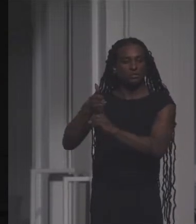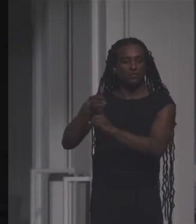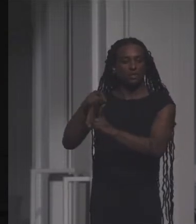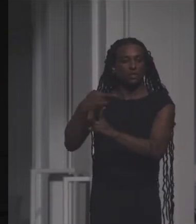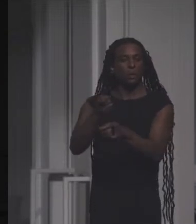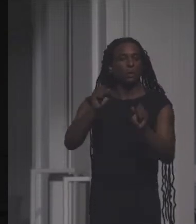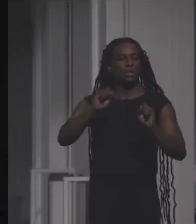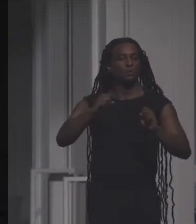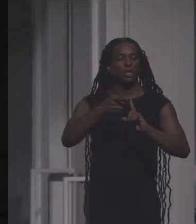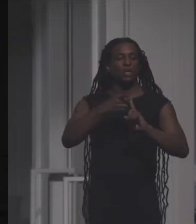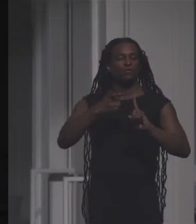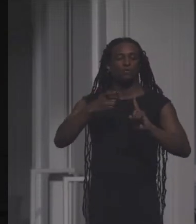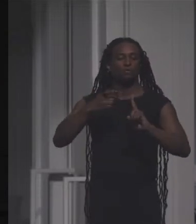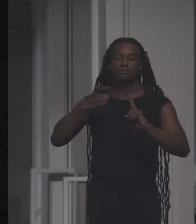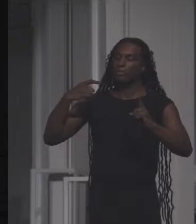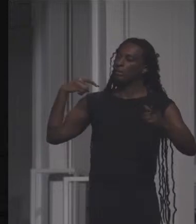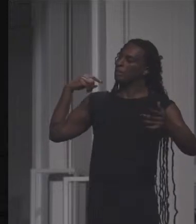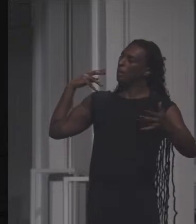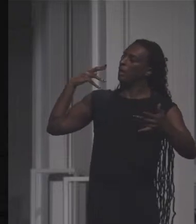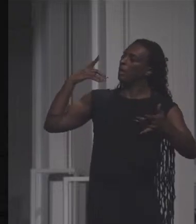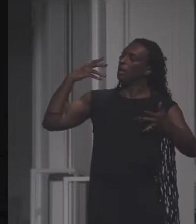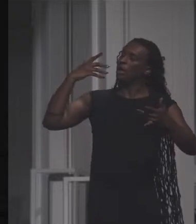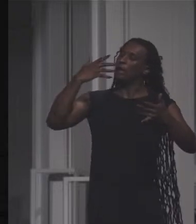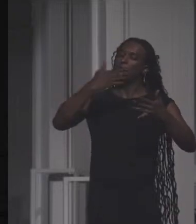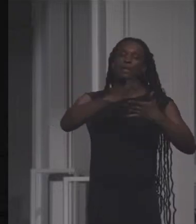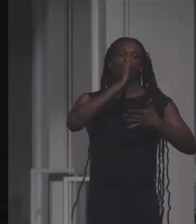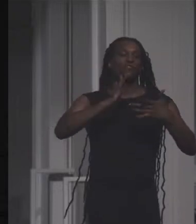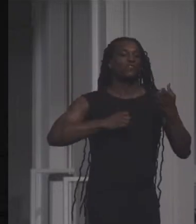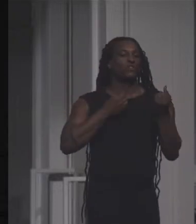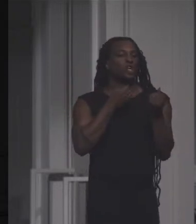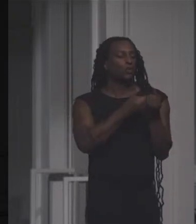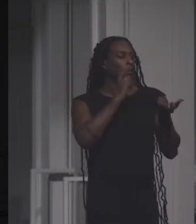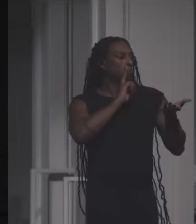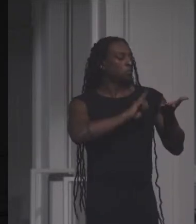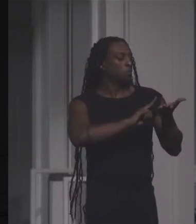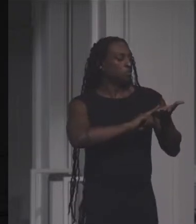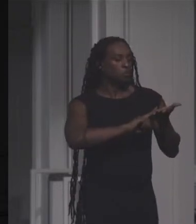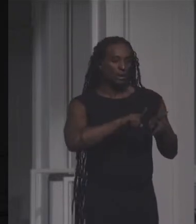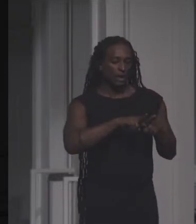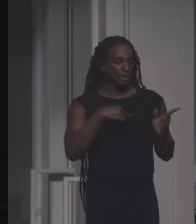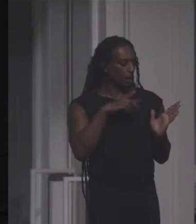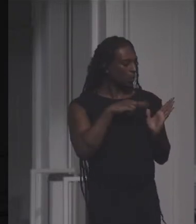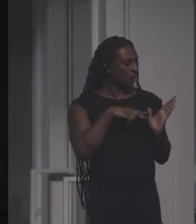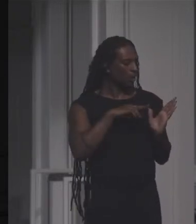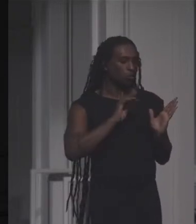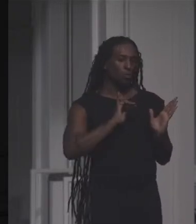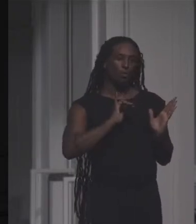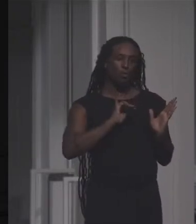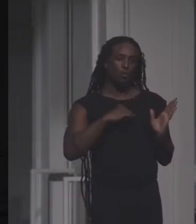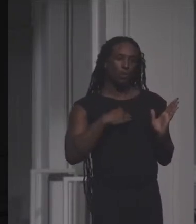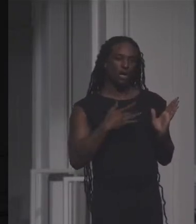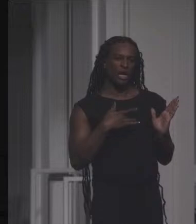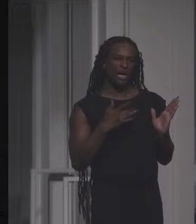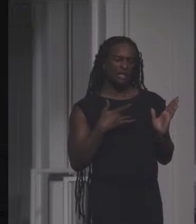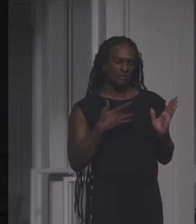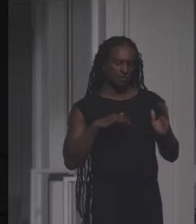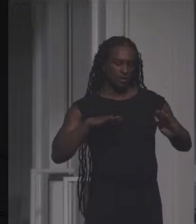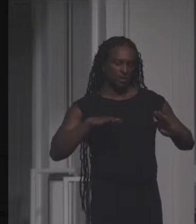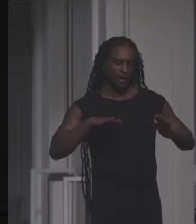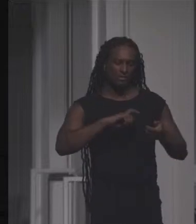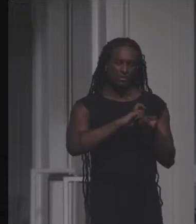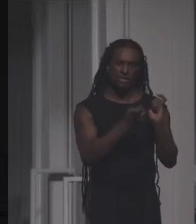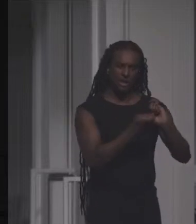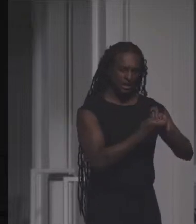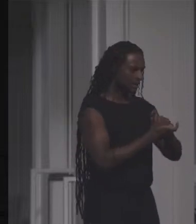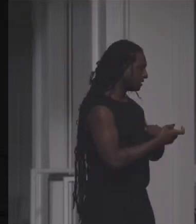by decades of feminist and gender scholarship. And as I read, I could feel the ground